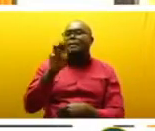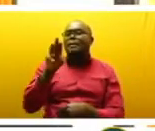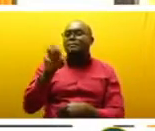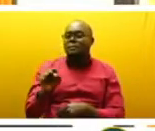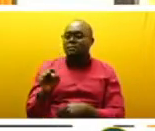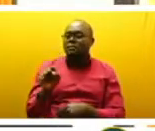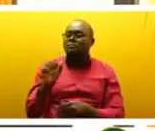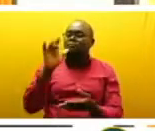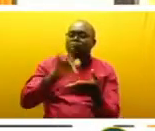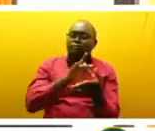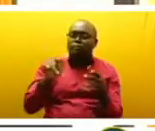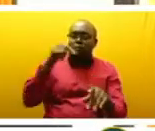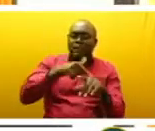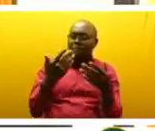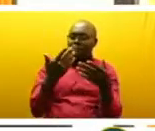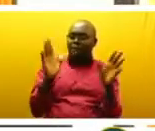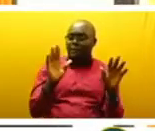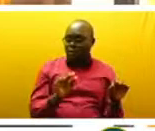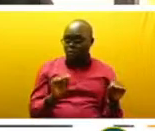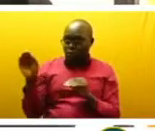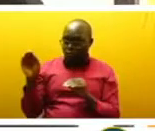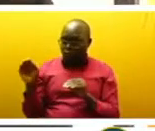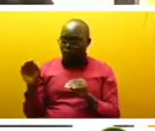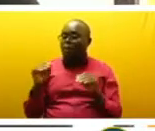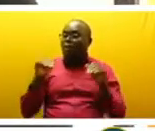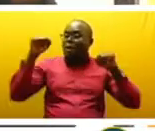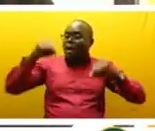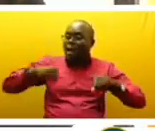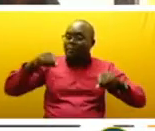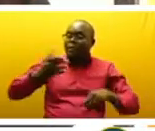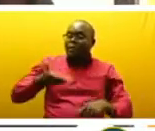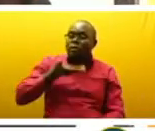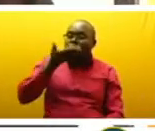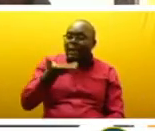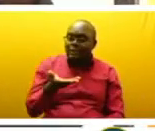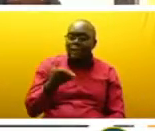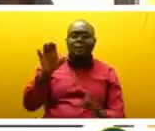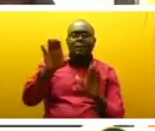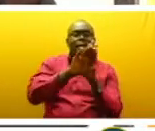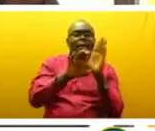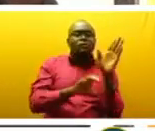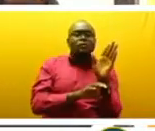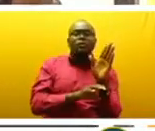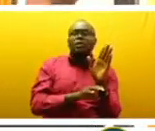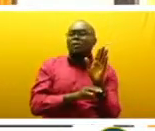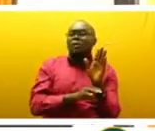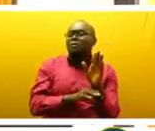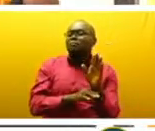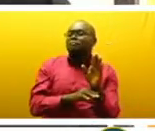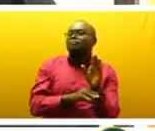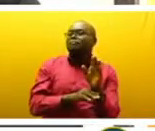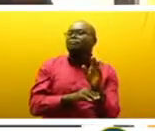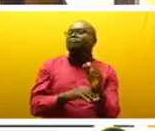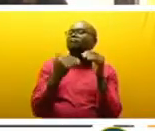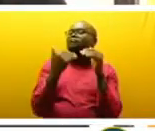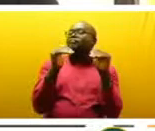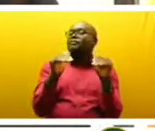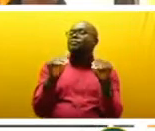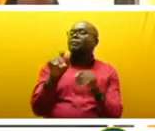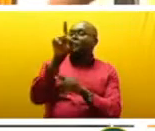day, when you leave, are you able to answer the constitutional threshold, the question, are